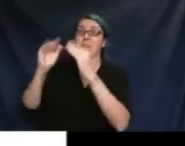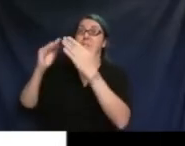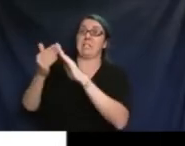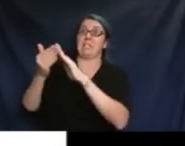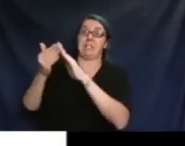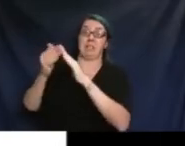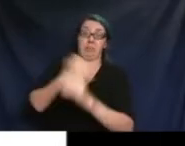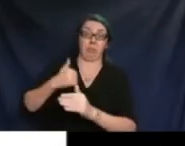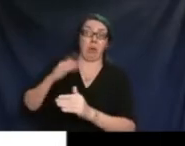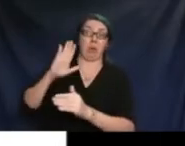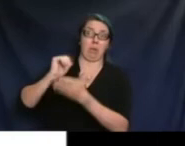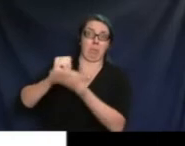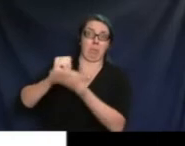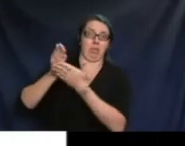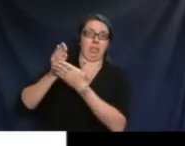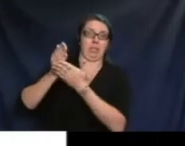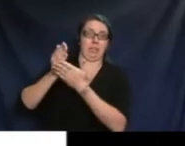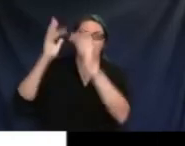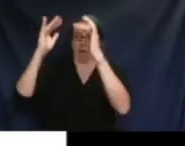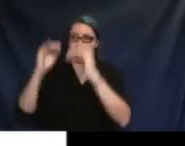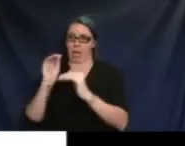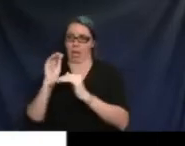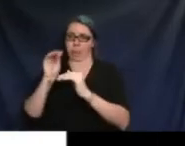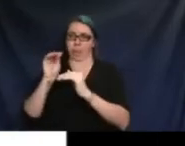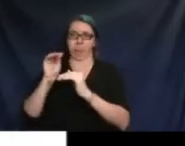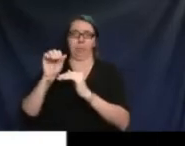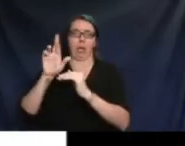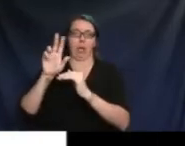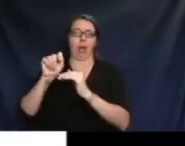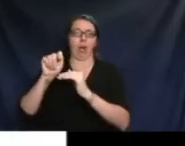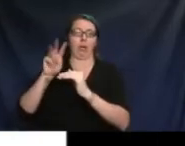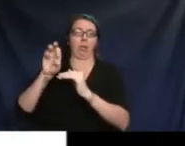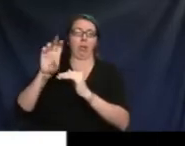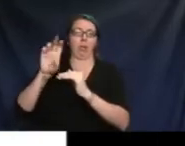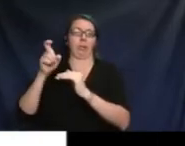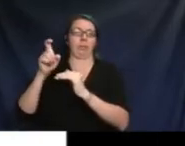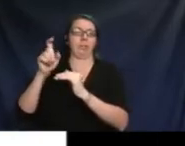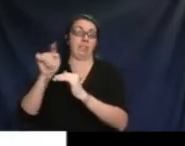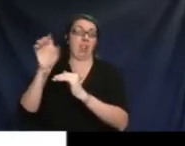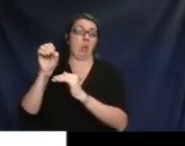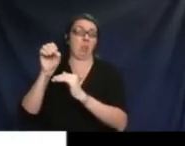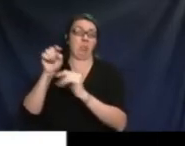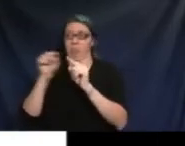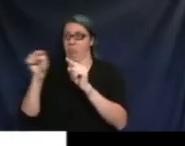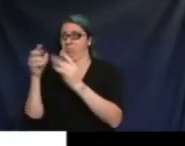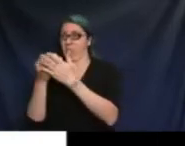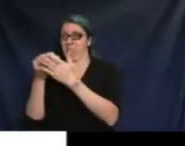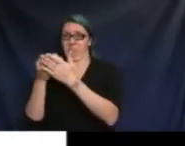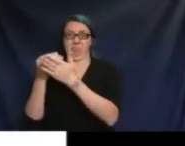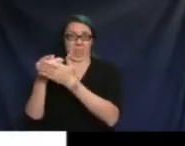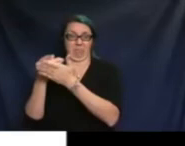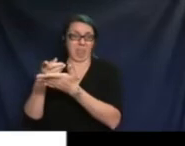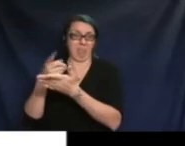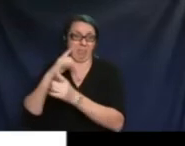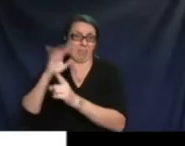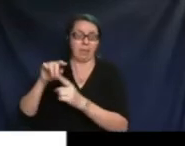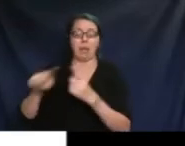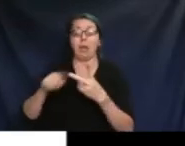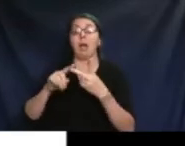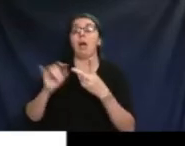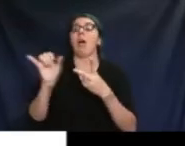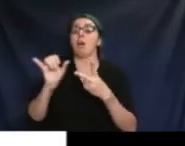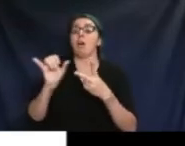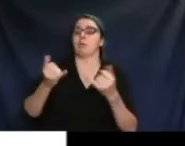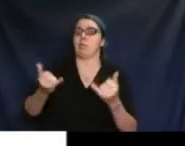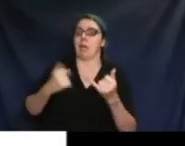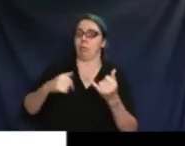also sponsorship money that is coming, that is actively being pursued at the moment, that will bolster